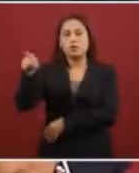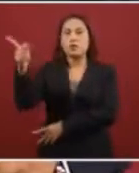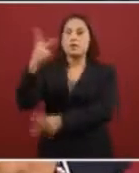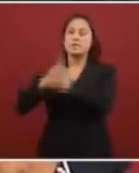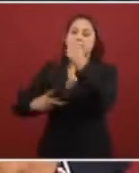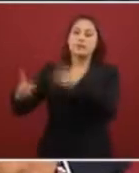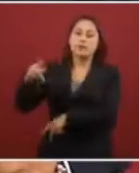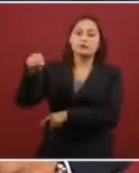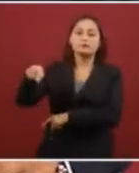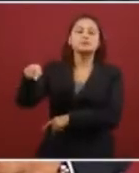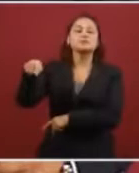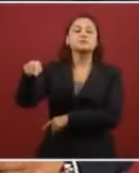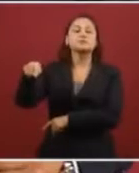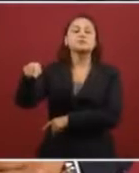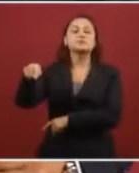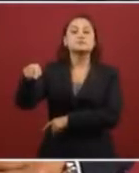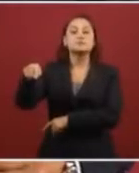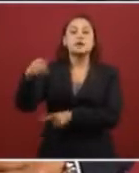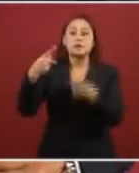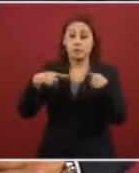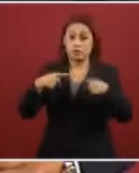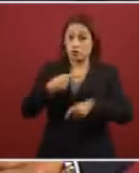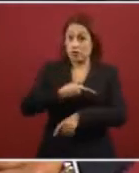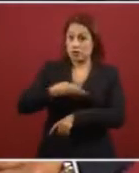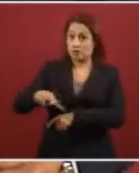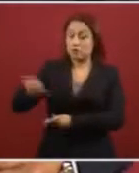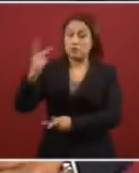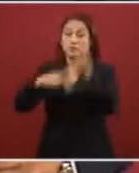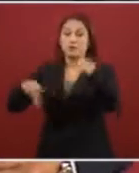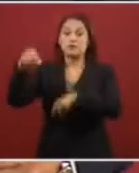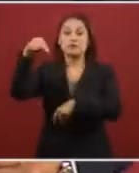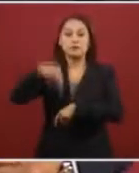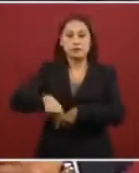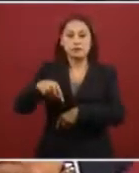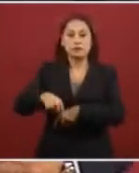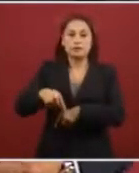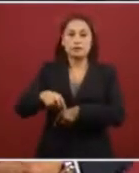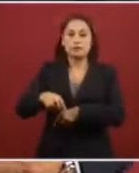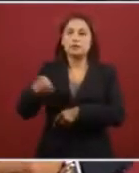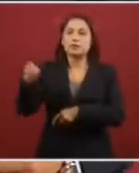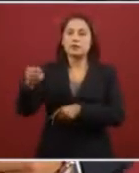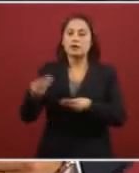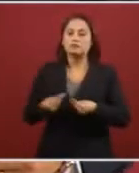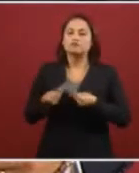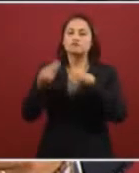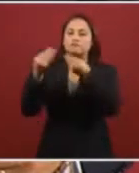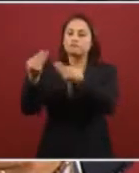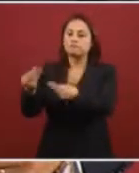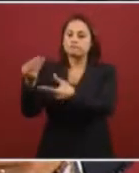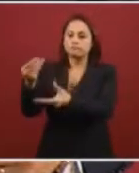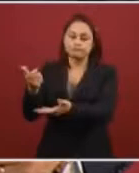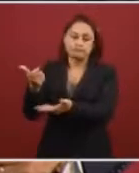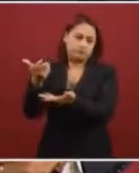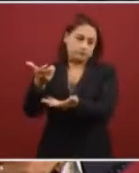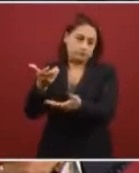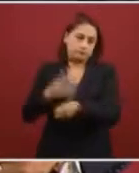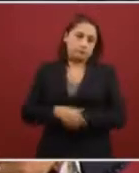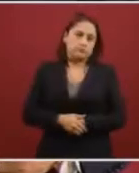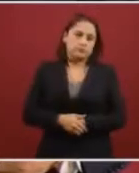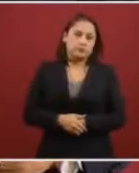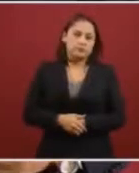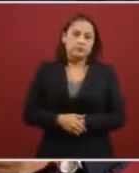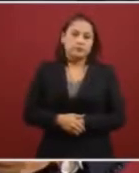most poor, a recibir sus fondos. To receive their funds. Por lo que se